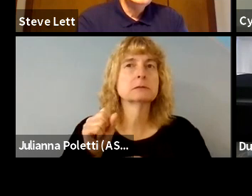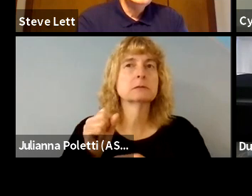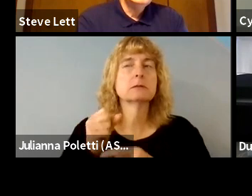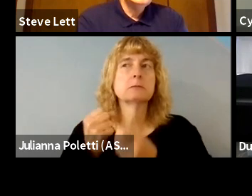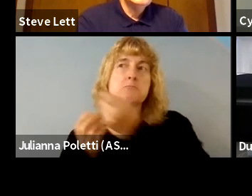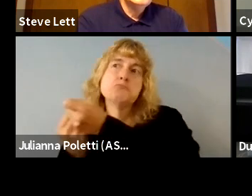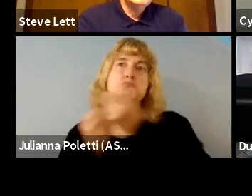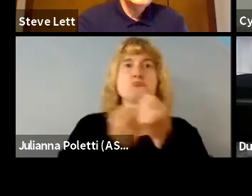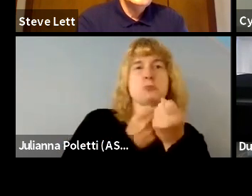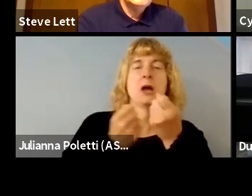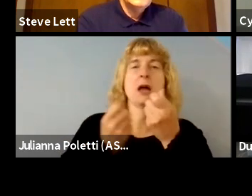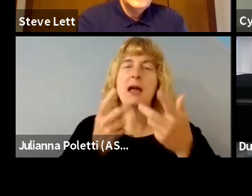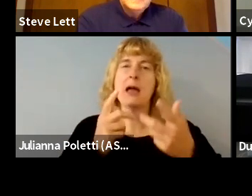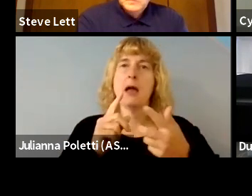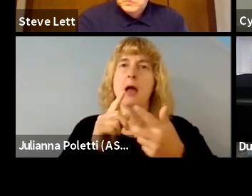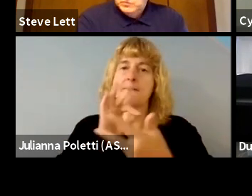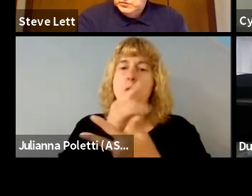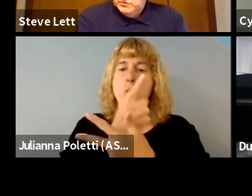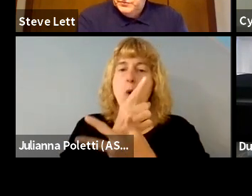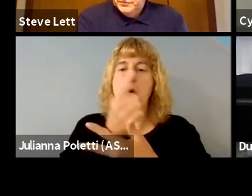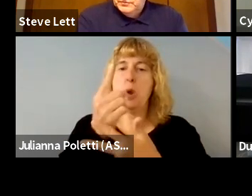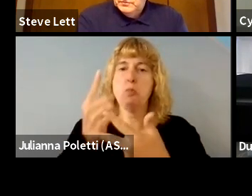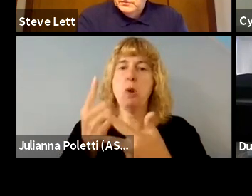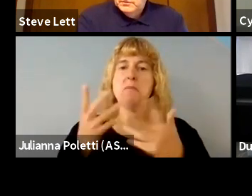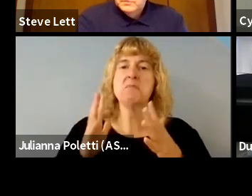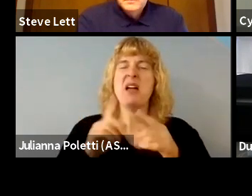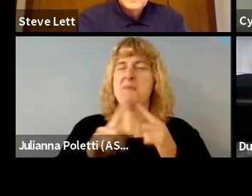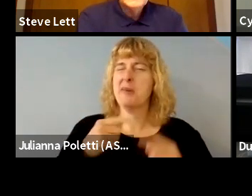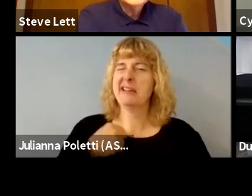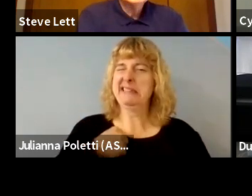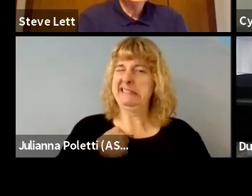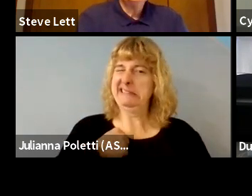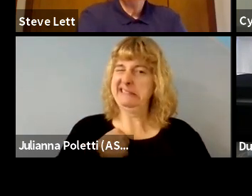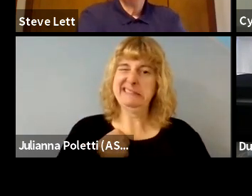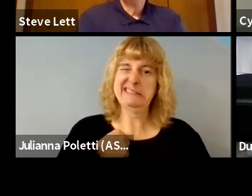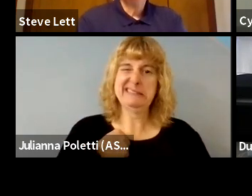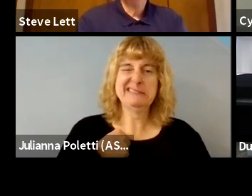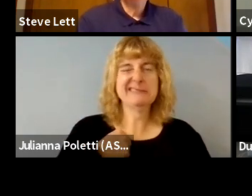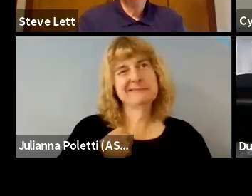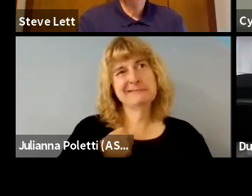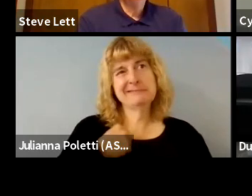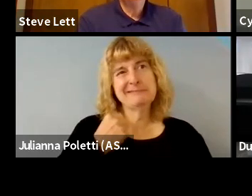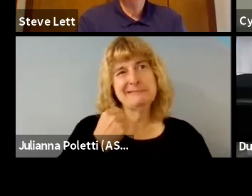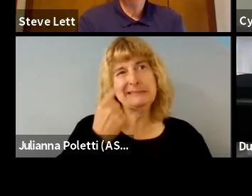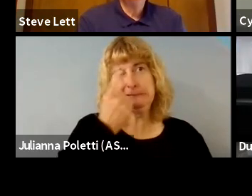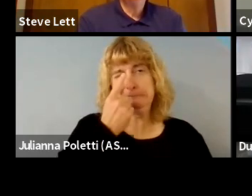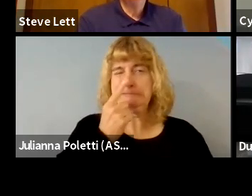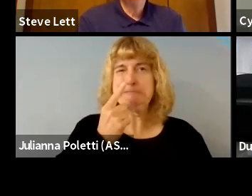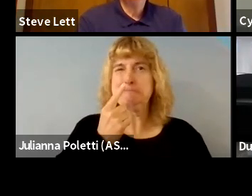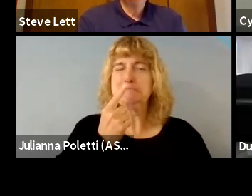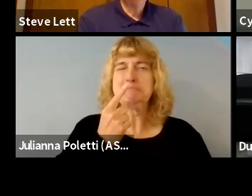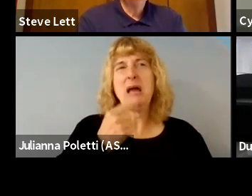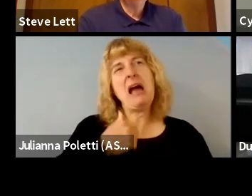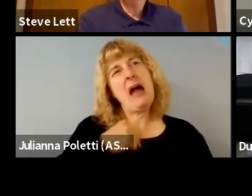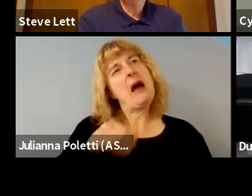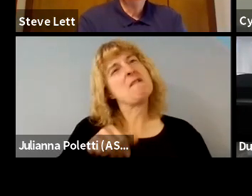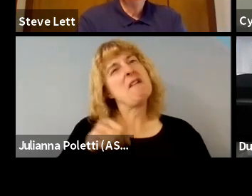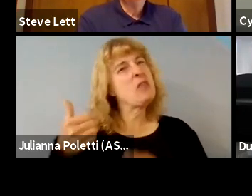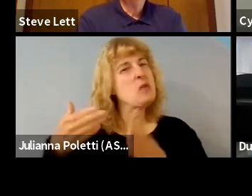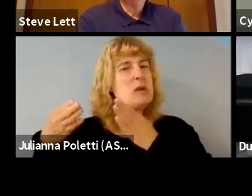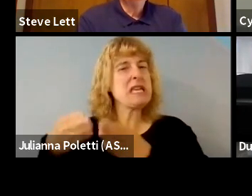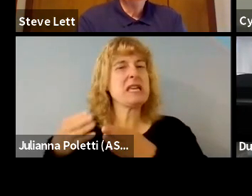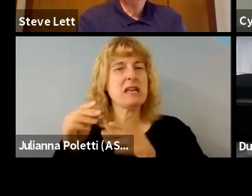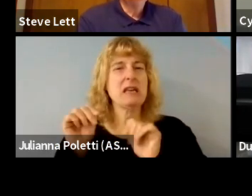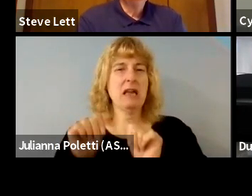of question that thinking. I think there are plenty of other ways to drastically reduce bias other than